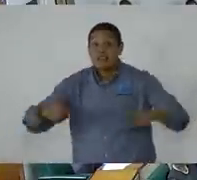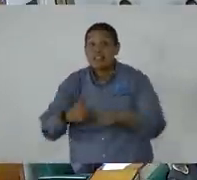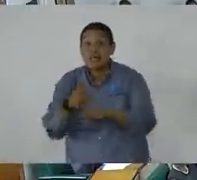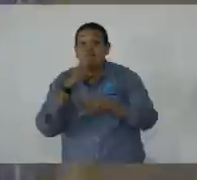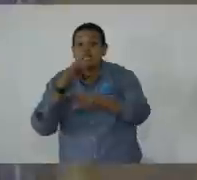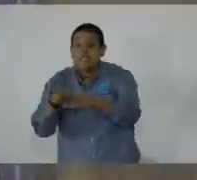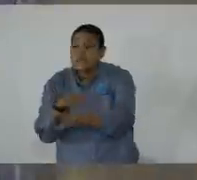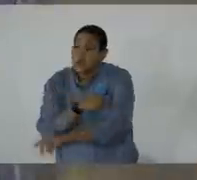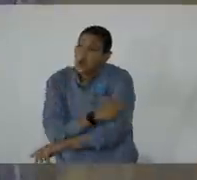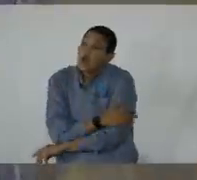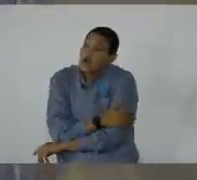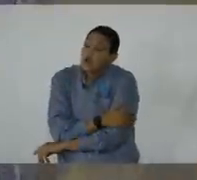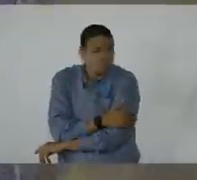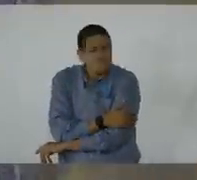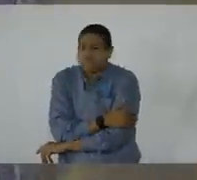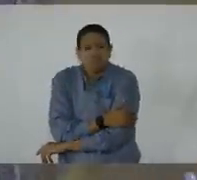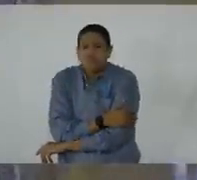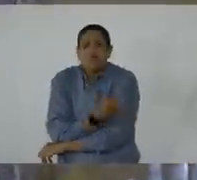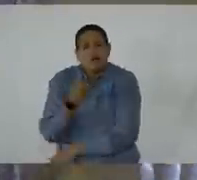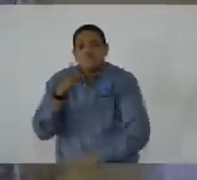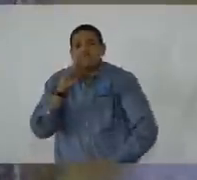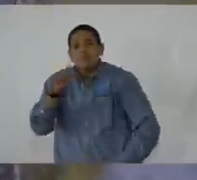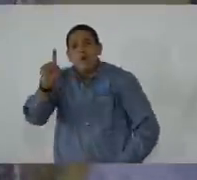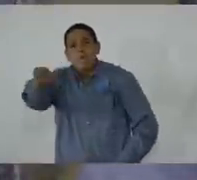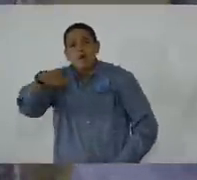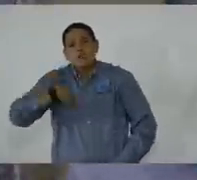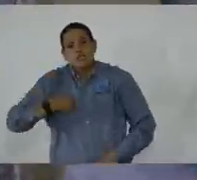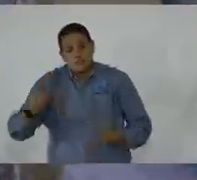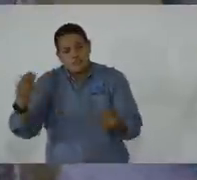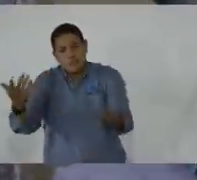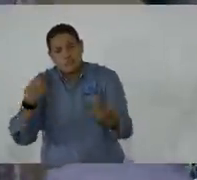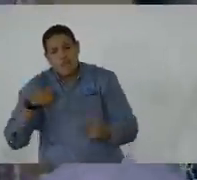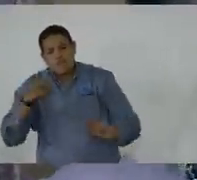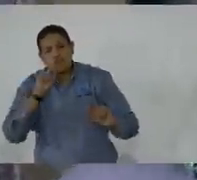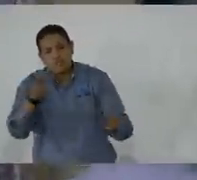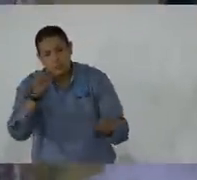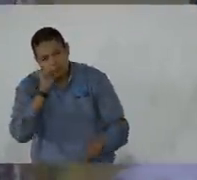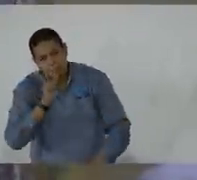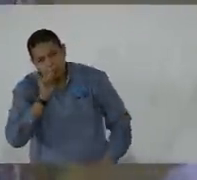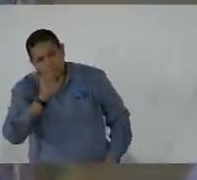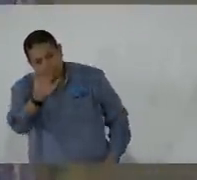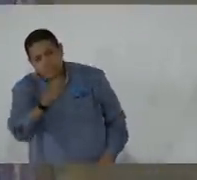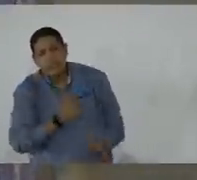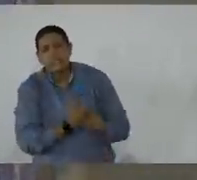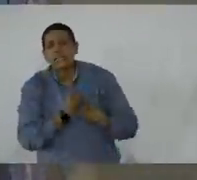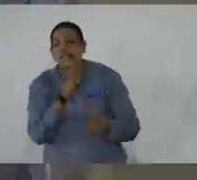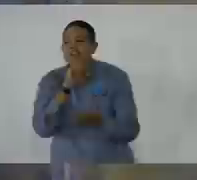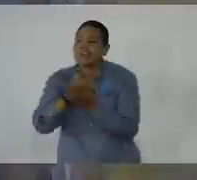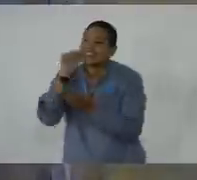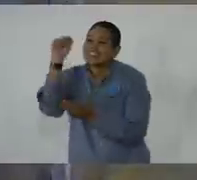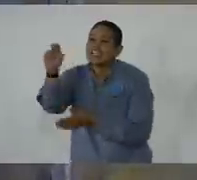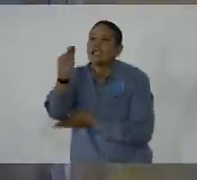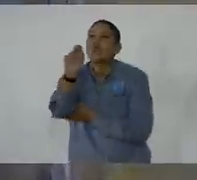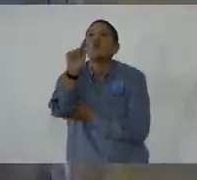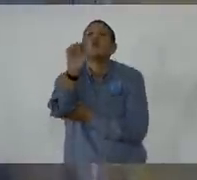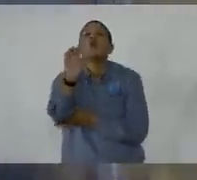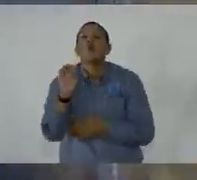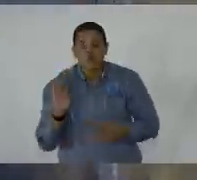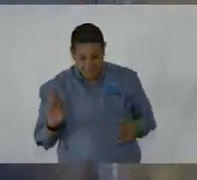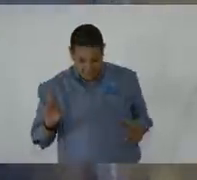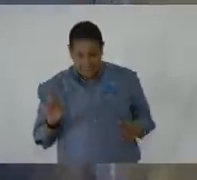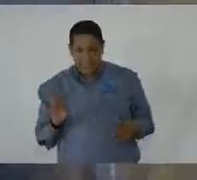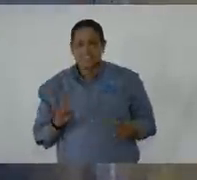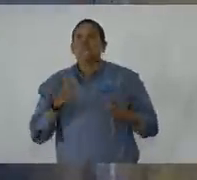not respond. So I crave your indulgence for my response. I sent a note